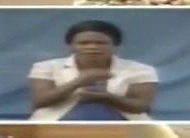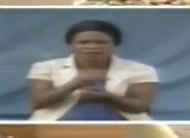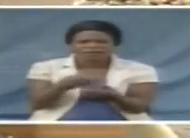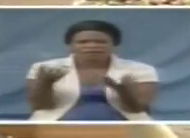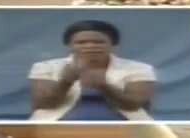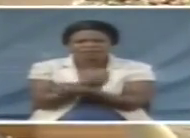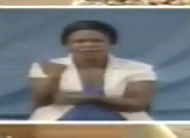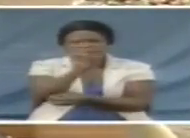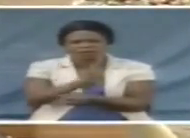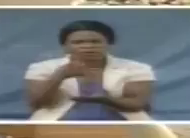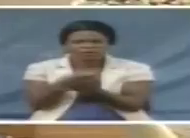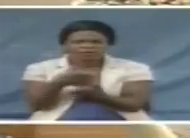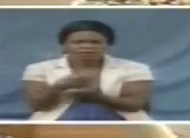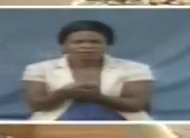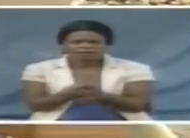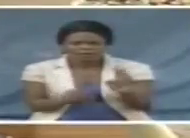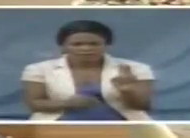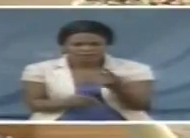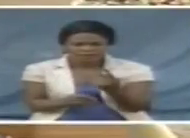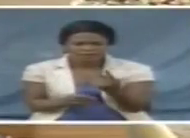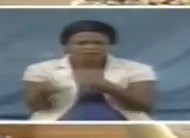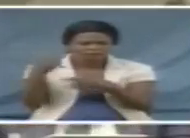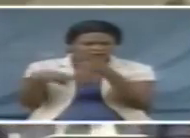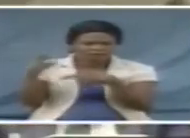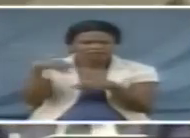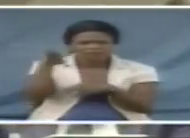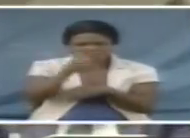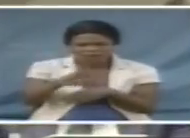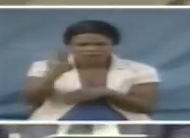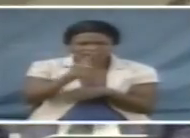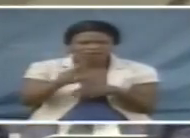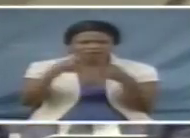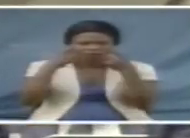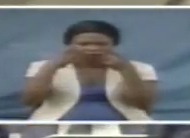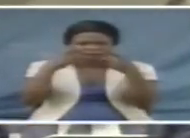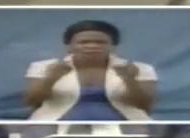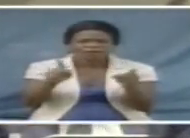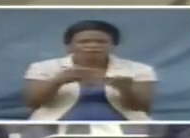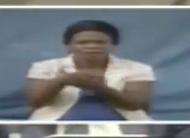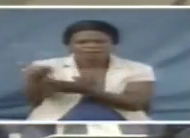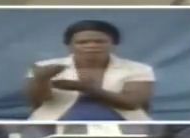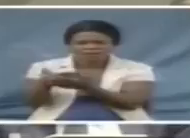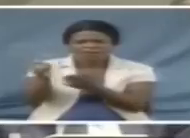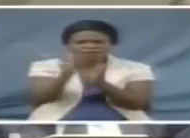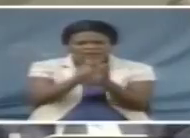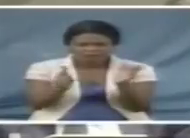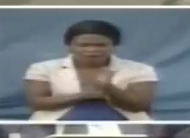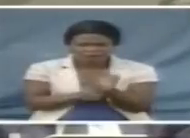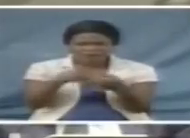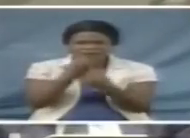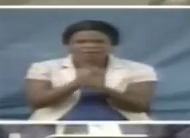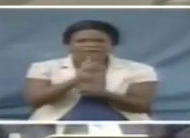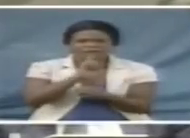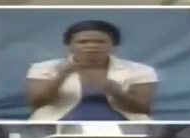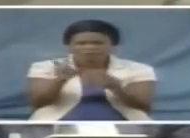as abuse and misappropriation of funds. 2, the revision of the Public